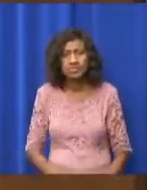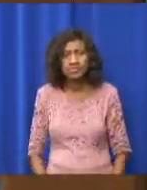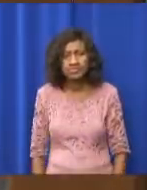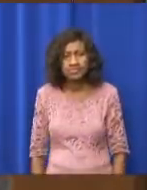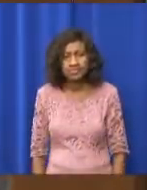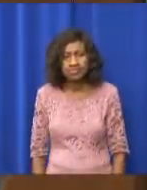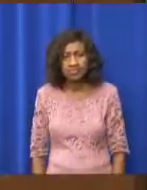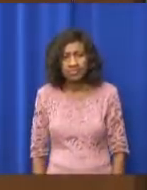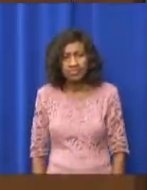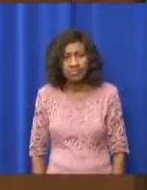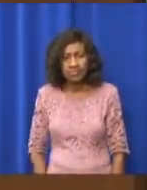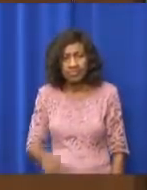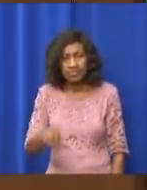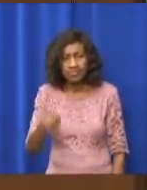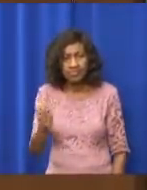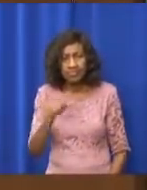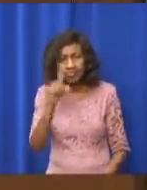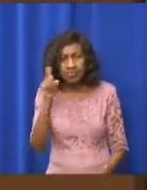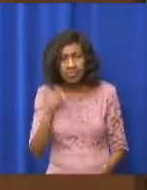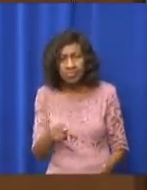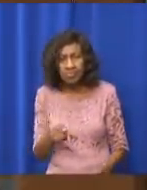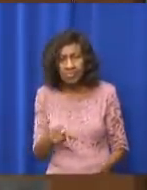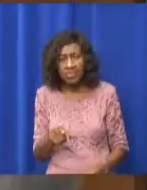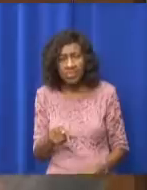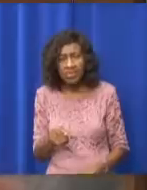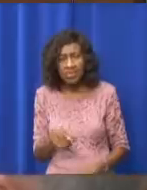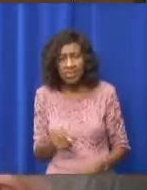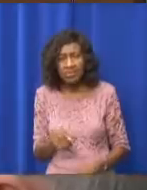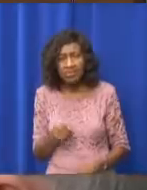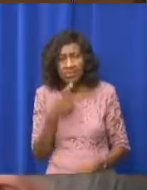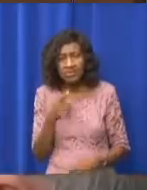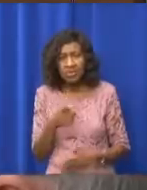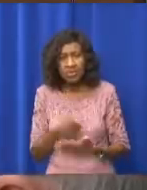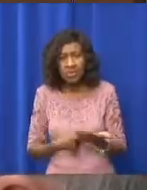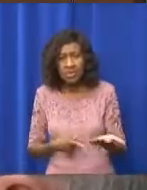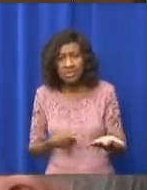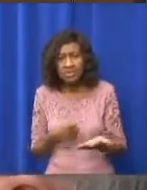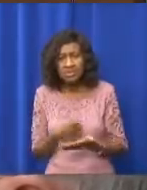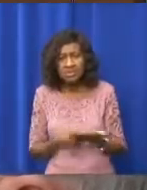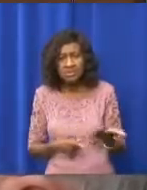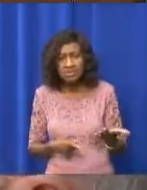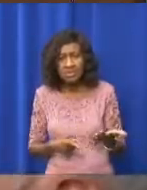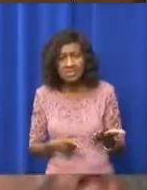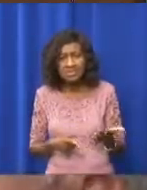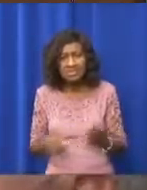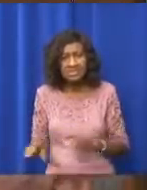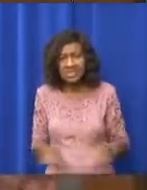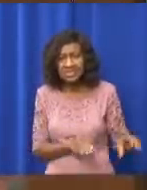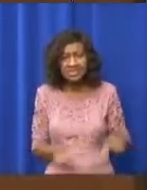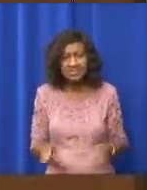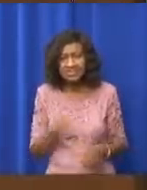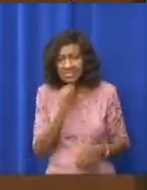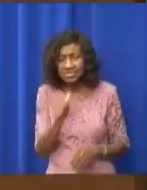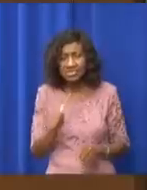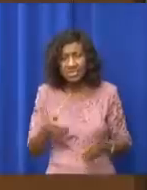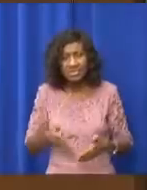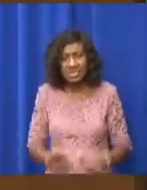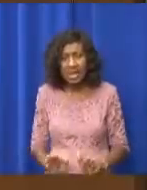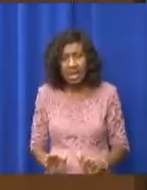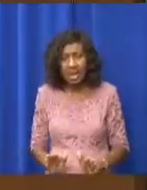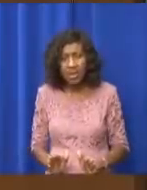does. Another question, can you say what activities will not be allowed, i.e. paddleboarding, wave running?